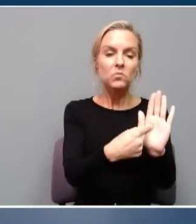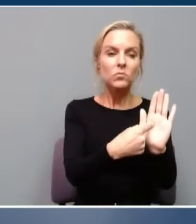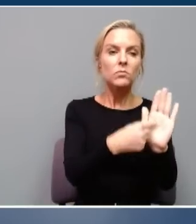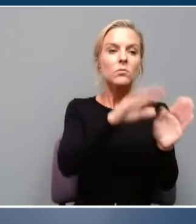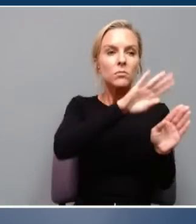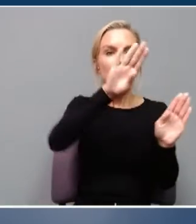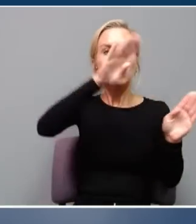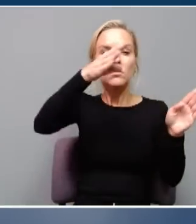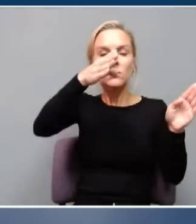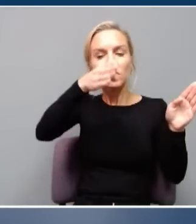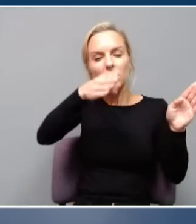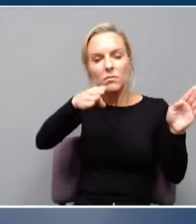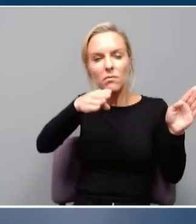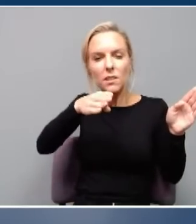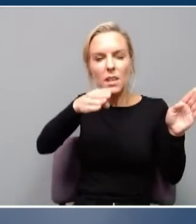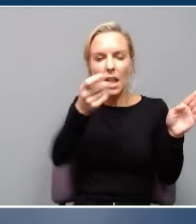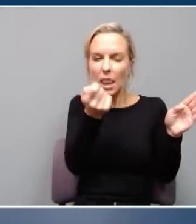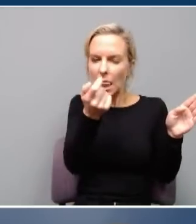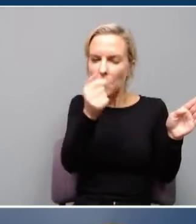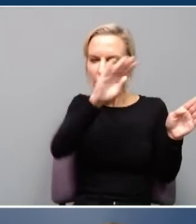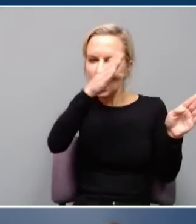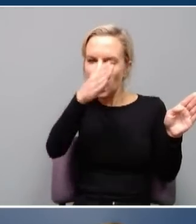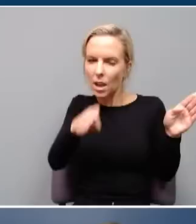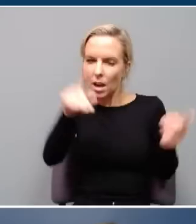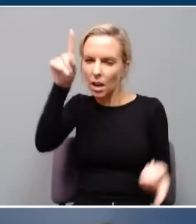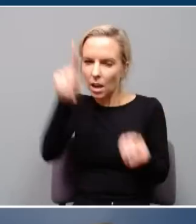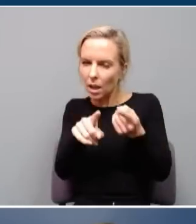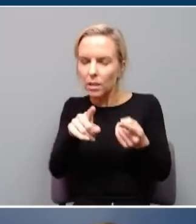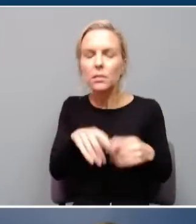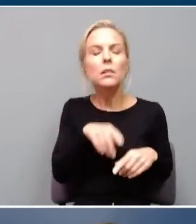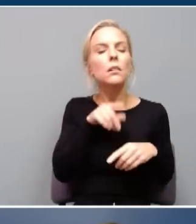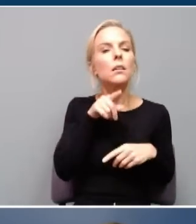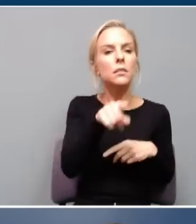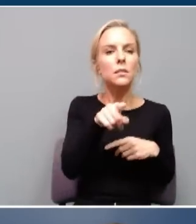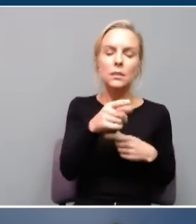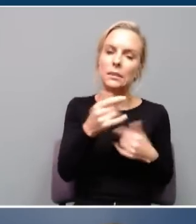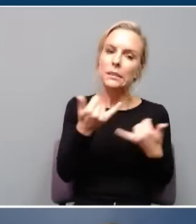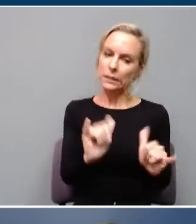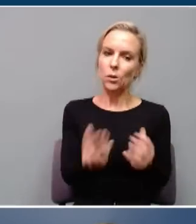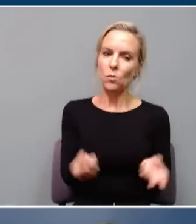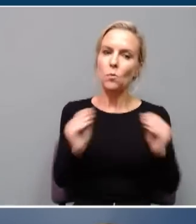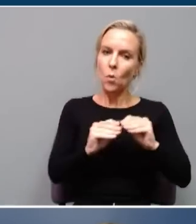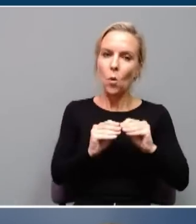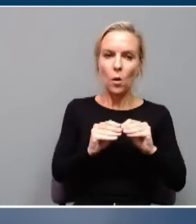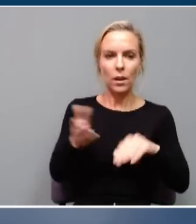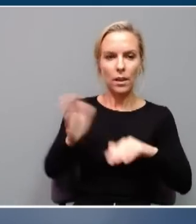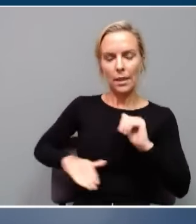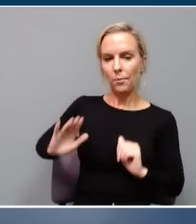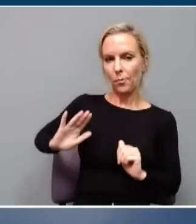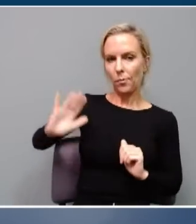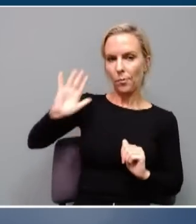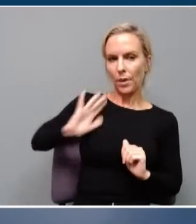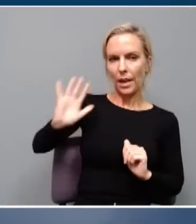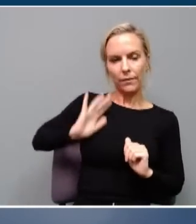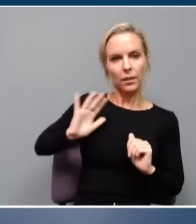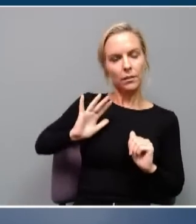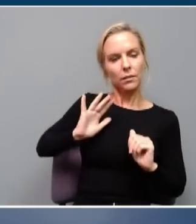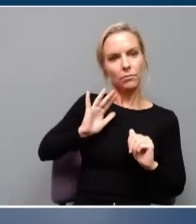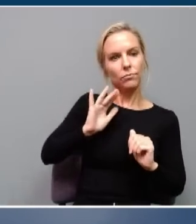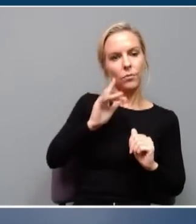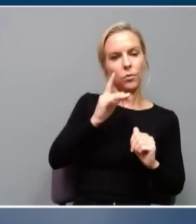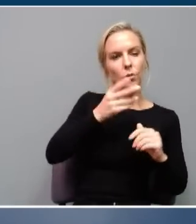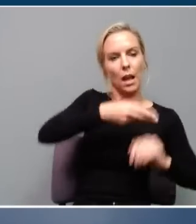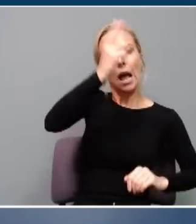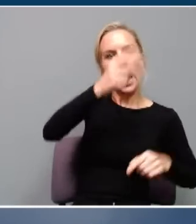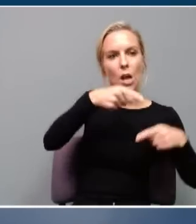slightly. Obviously, this is still significantly more than we had at what was the previous height of the pandemic over the winter. So